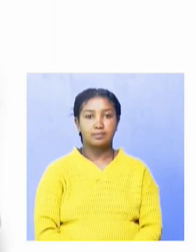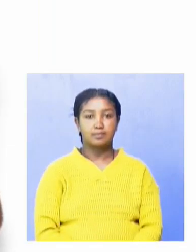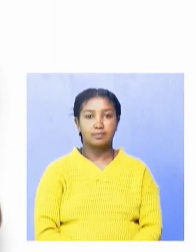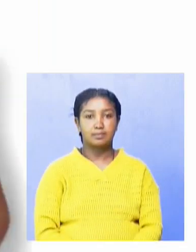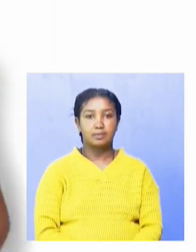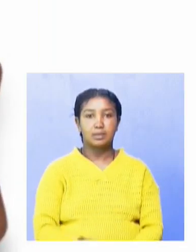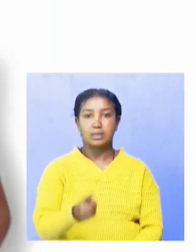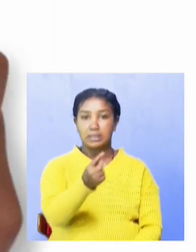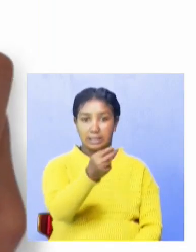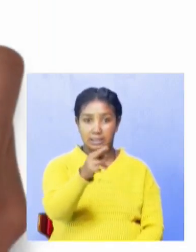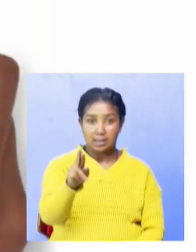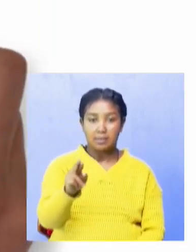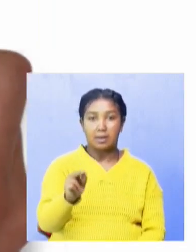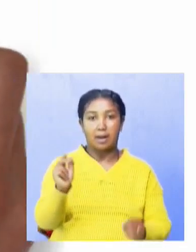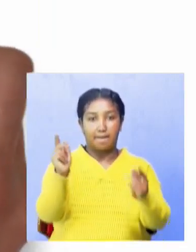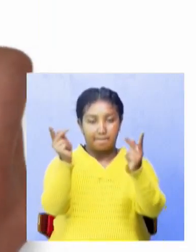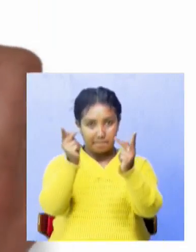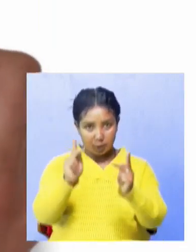The project